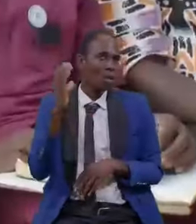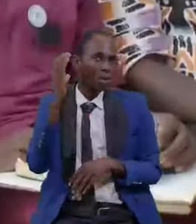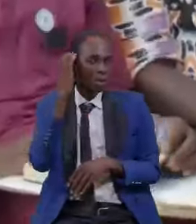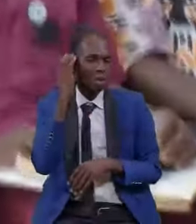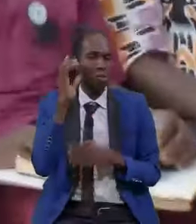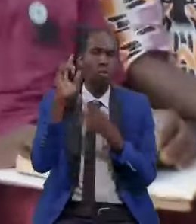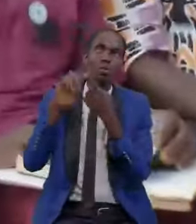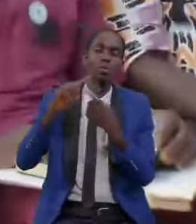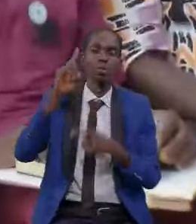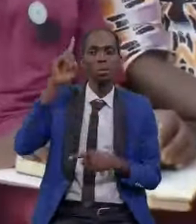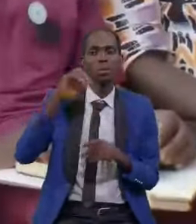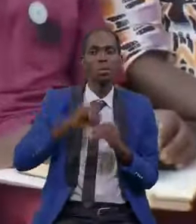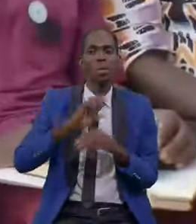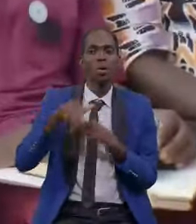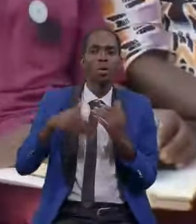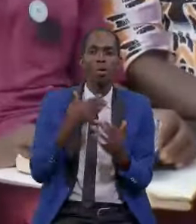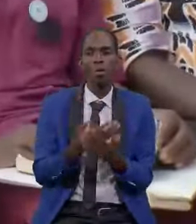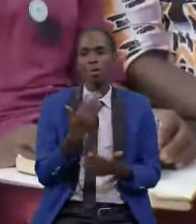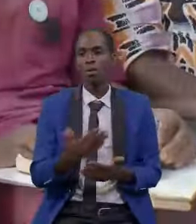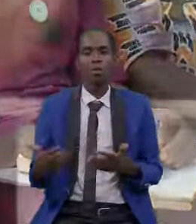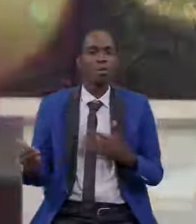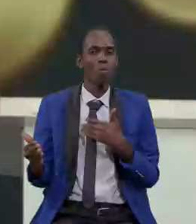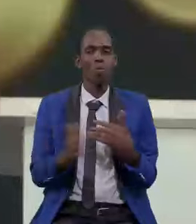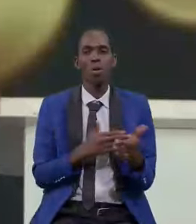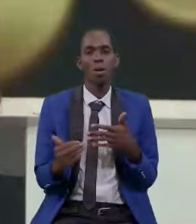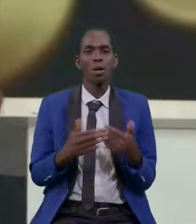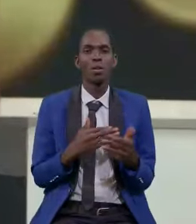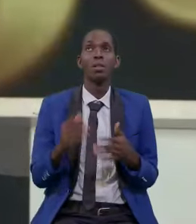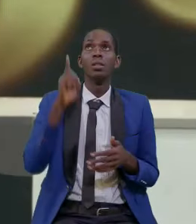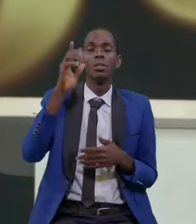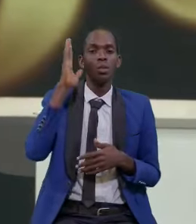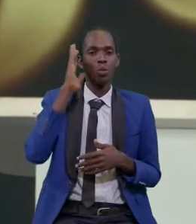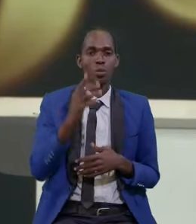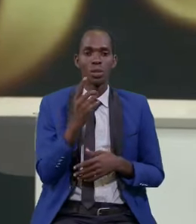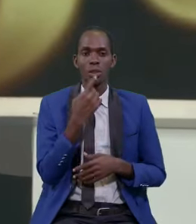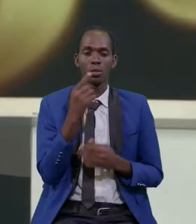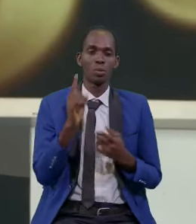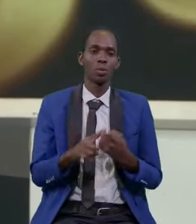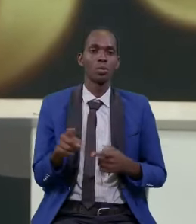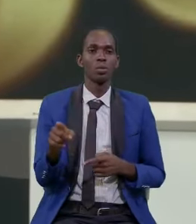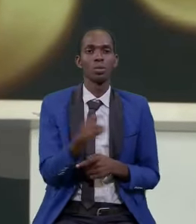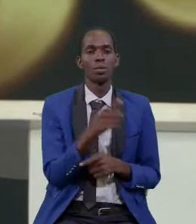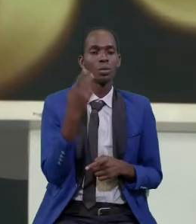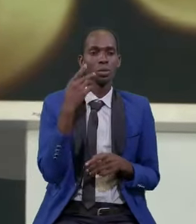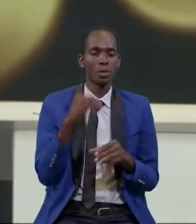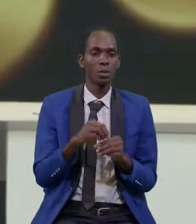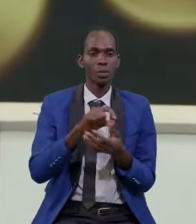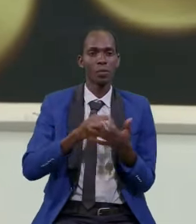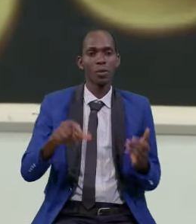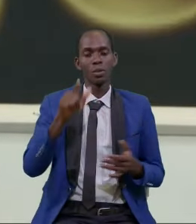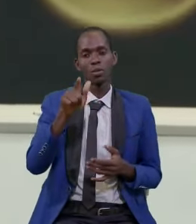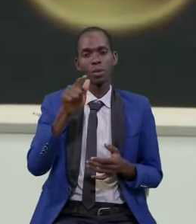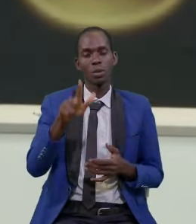all things whatsoever he shall say unto you. Look at verse 23. In verse